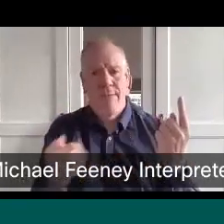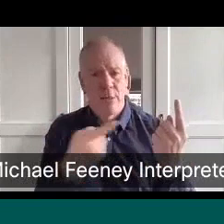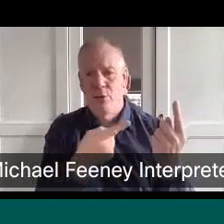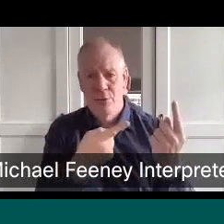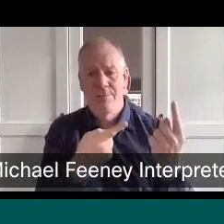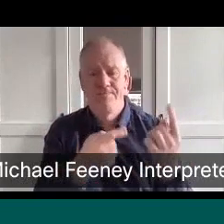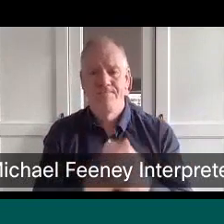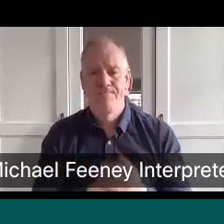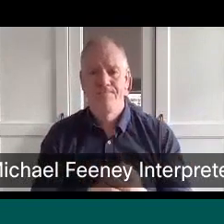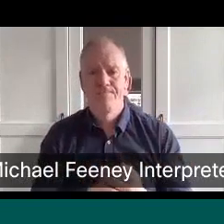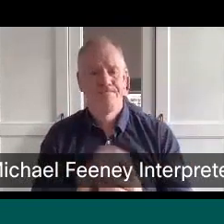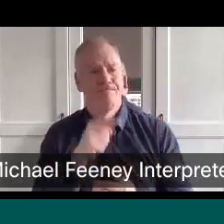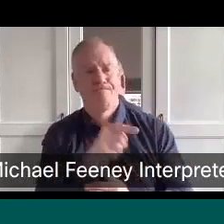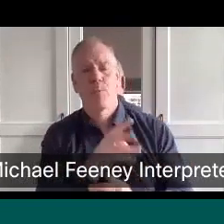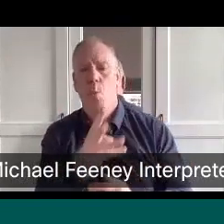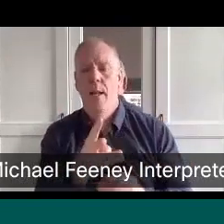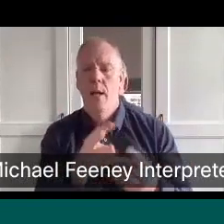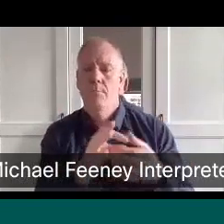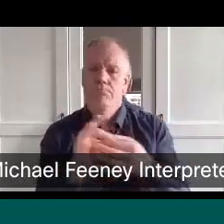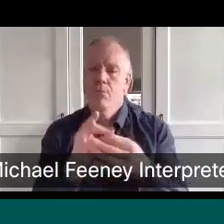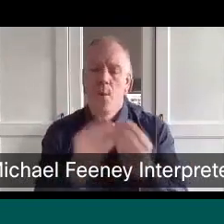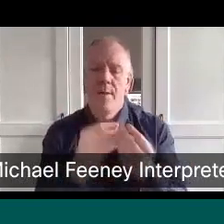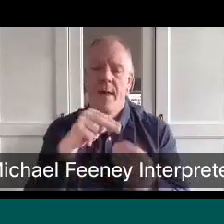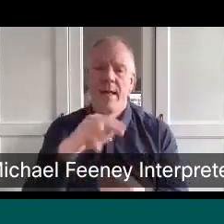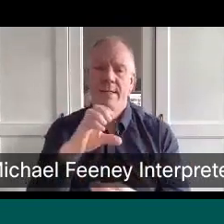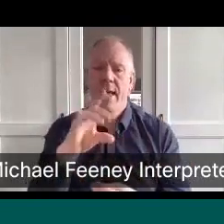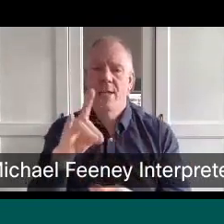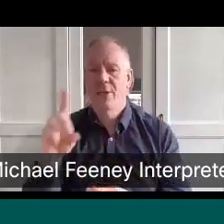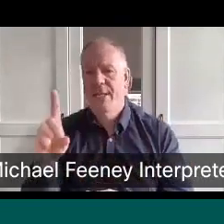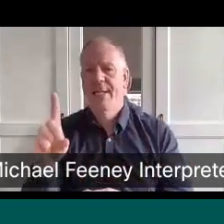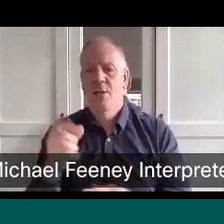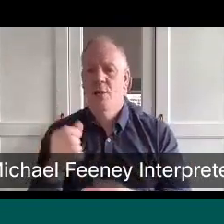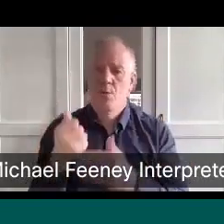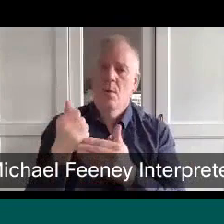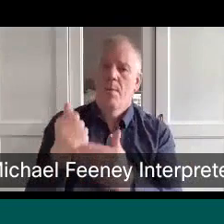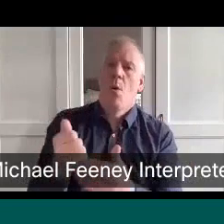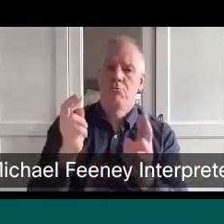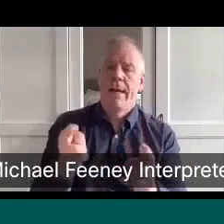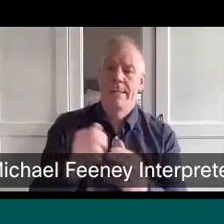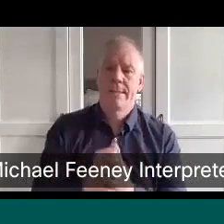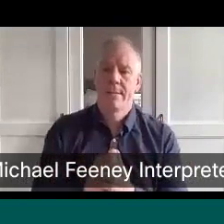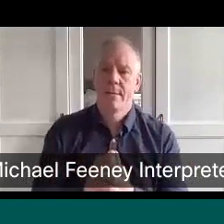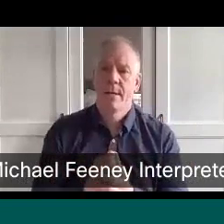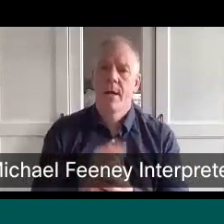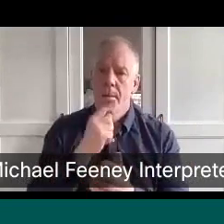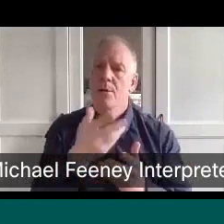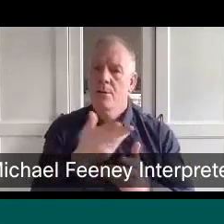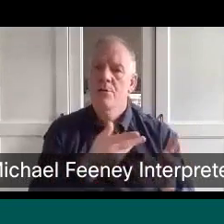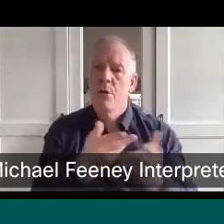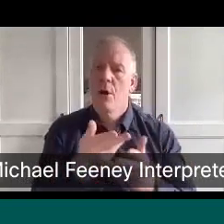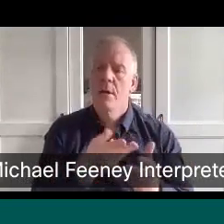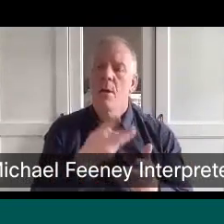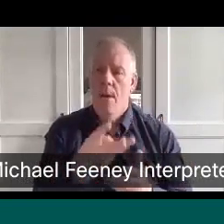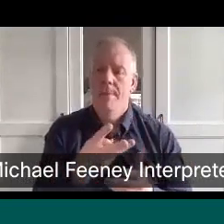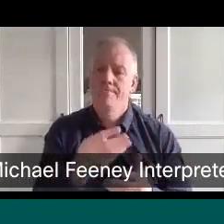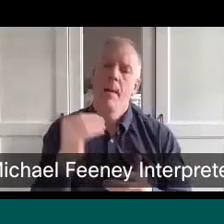and will very much work with the NCHDs, I think, and to support them. But I think the consultants certainly will